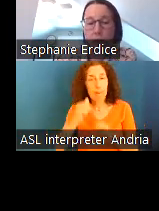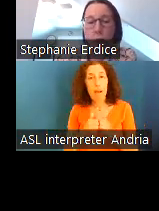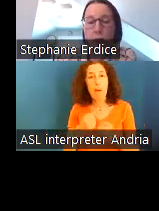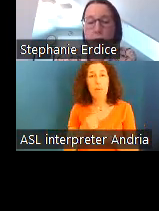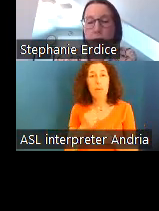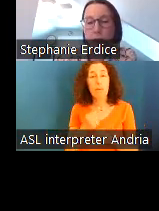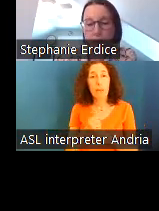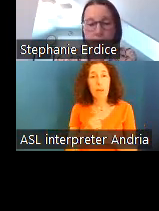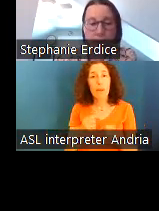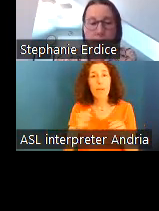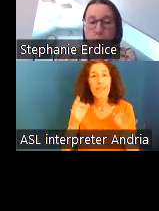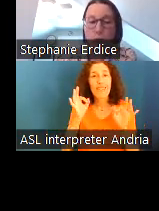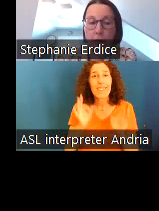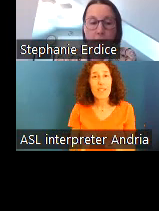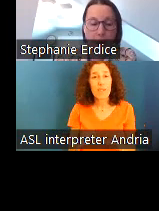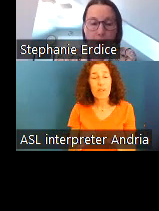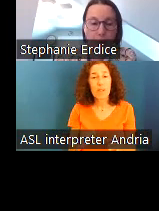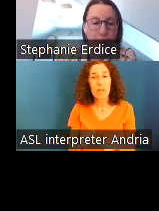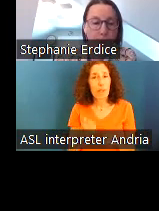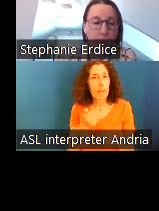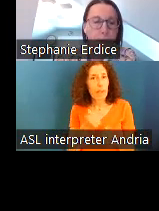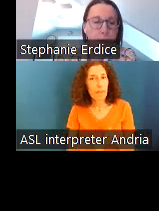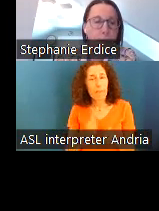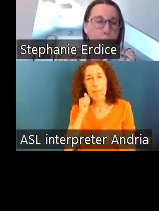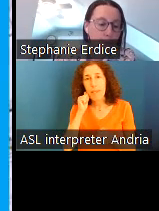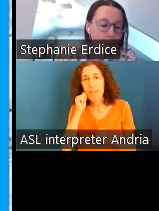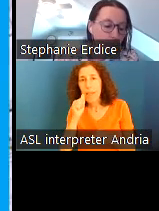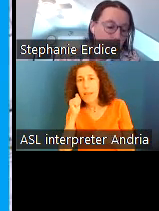we take with survivors that we're trying to help.